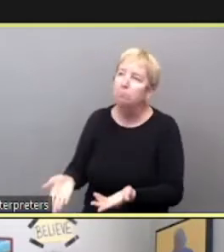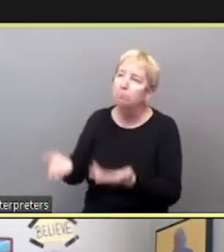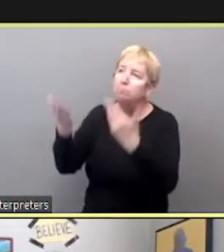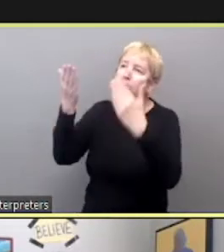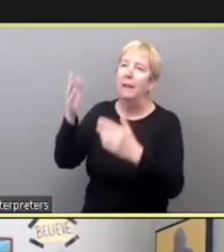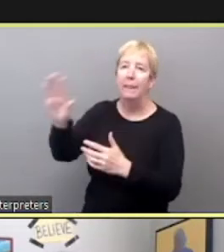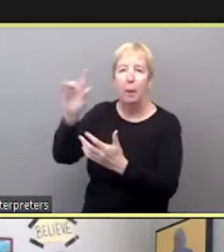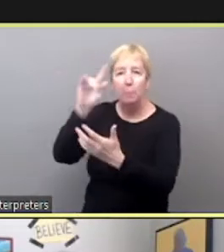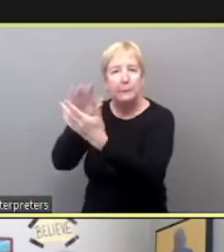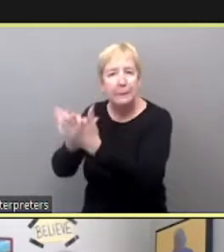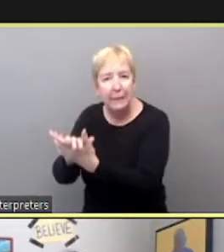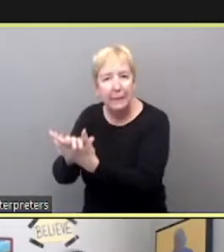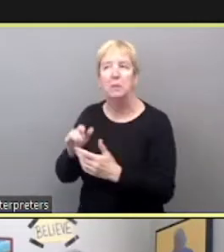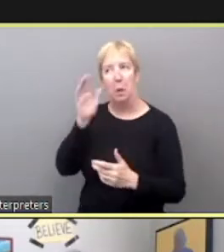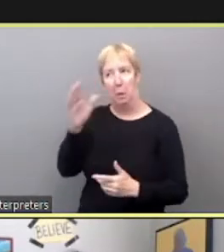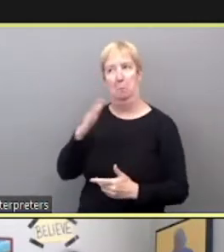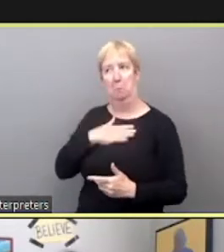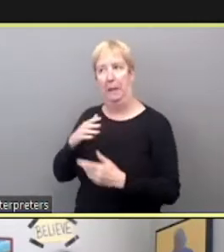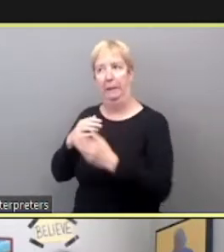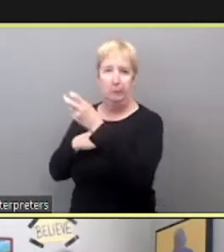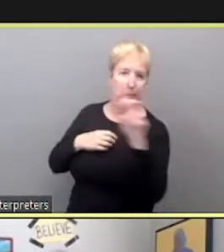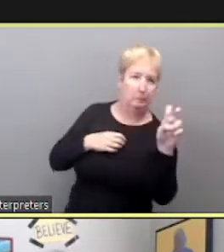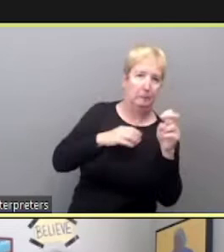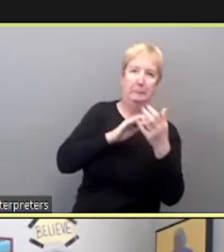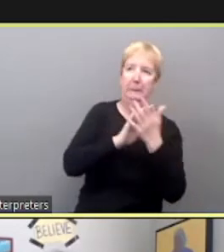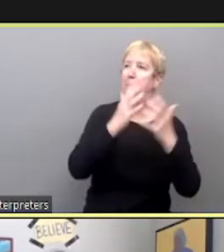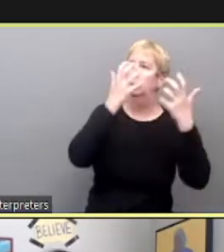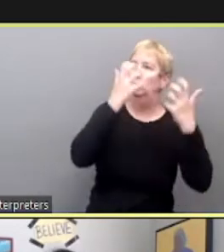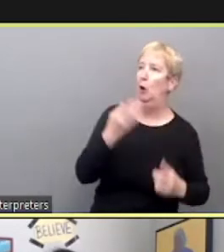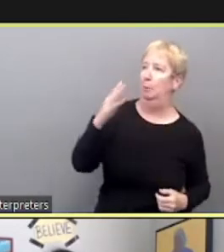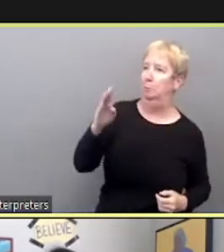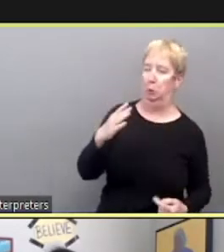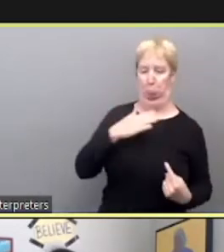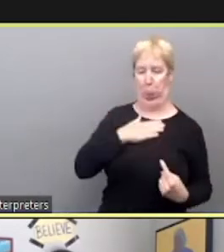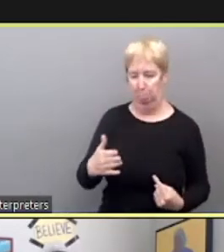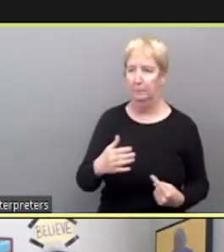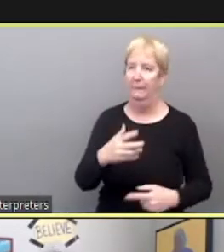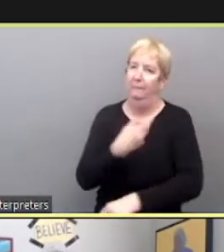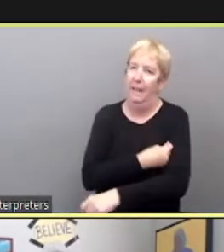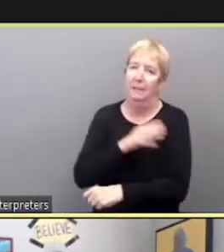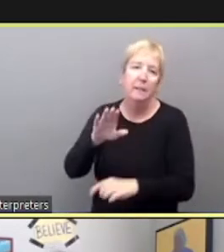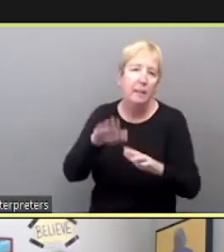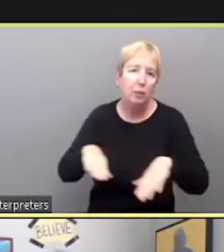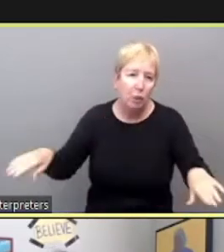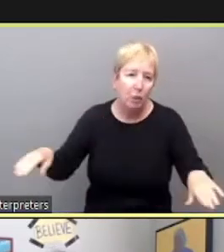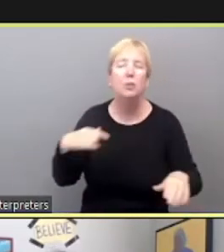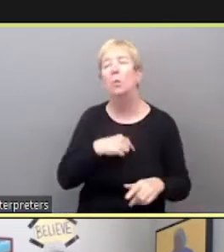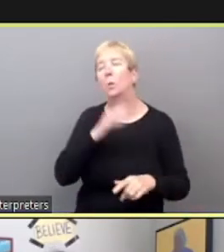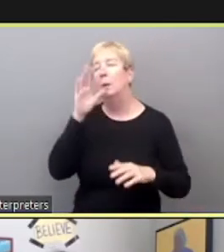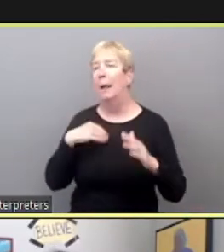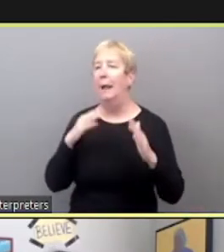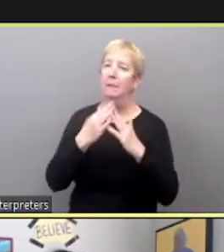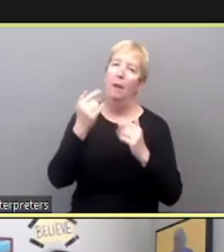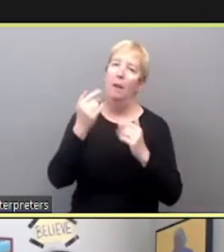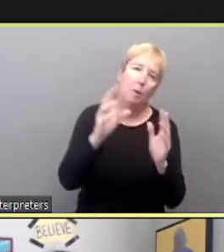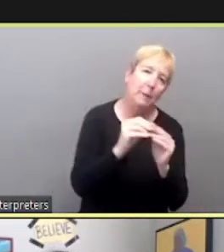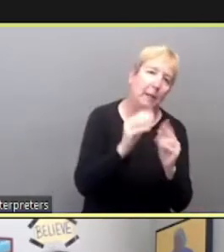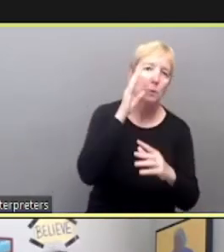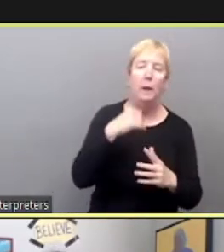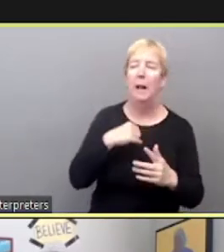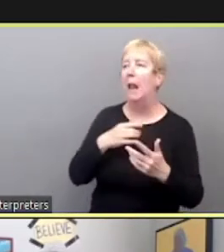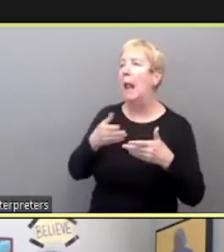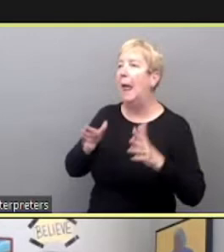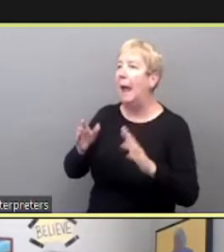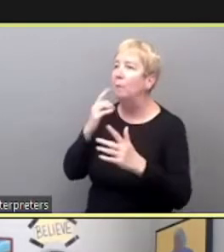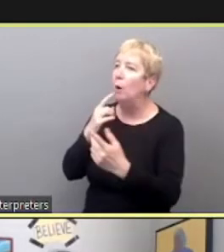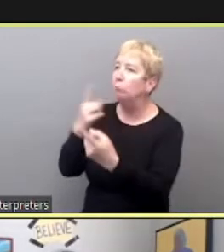helping support us, to have town halls to let people know and just really answer questions for parents, because it's understandable